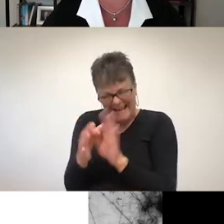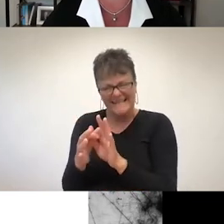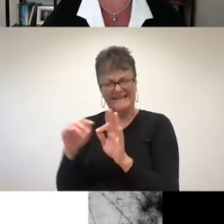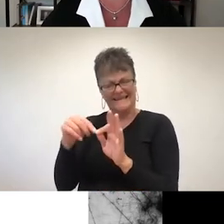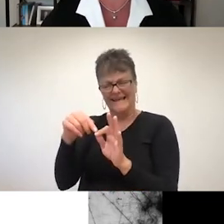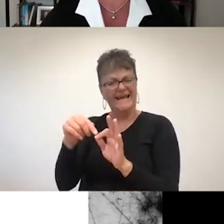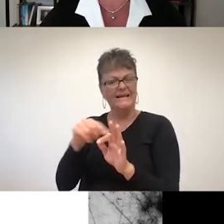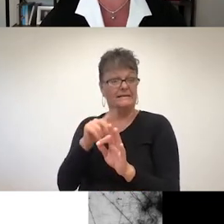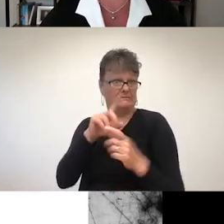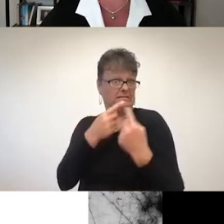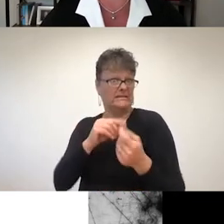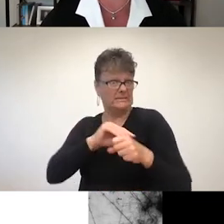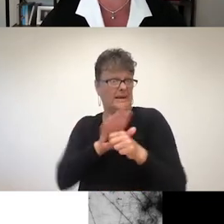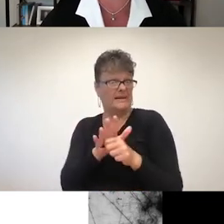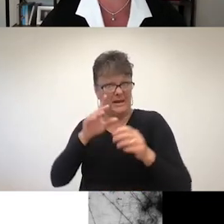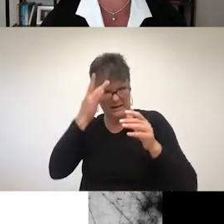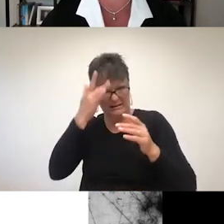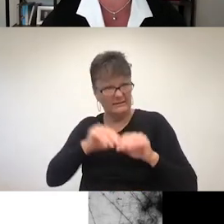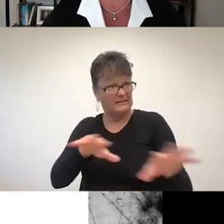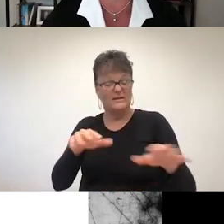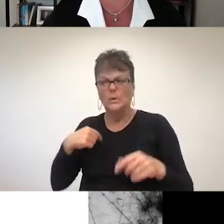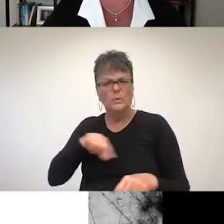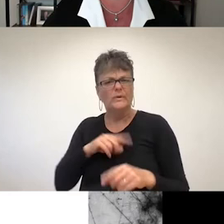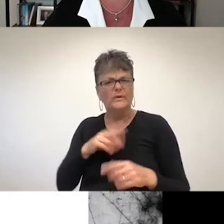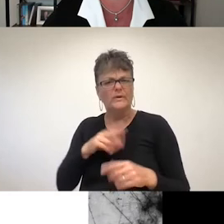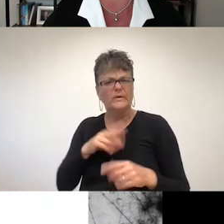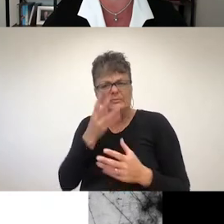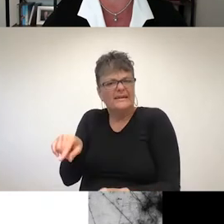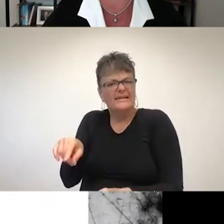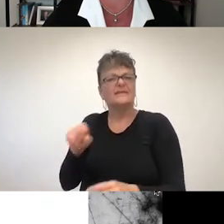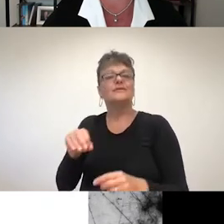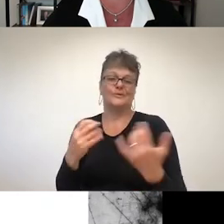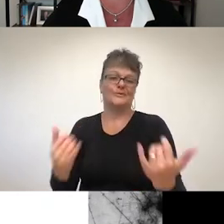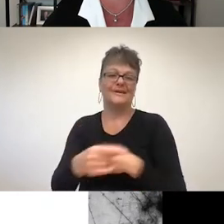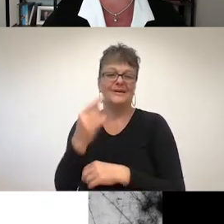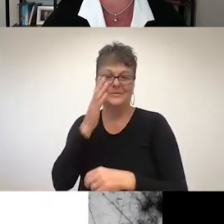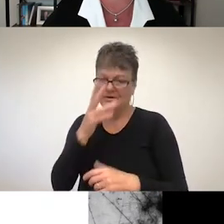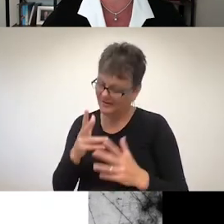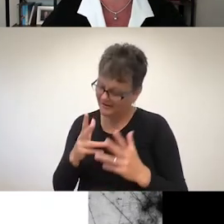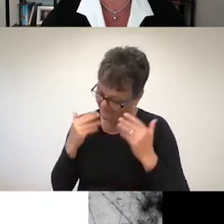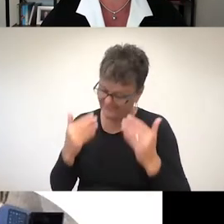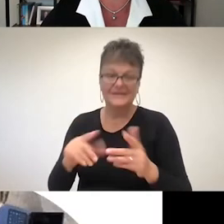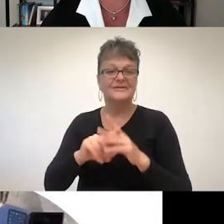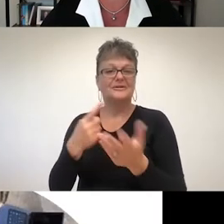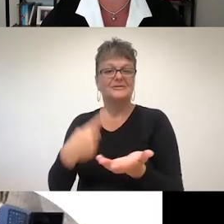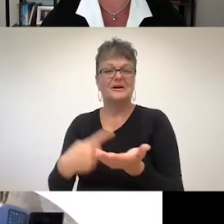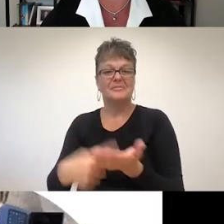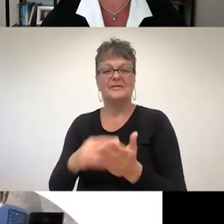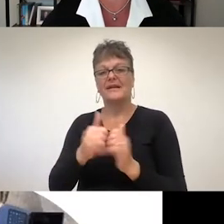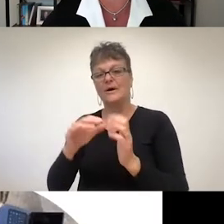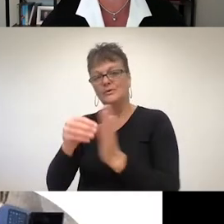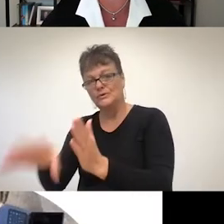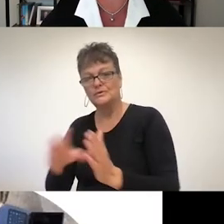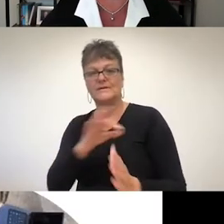jump right in to the talk, Wired for Connection, Promoting Student and Faculty Well-being and Success. To start, I